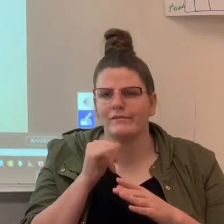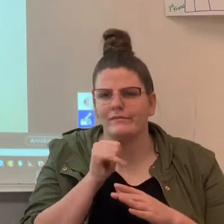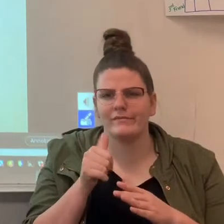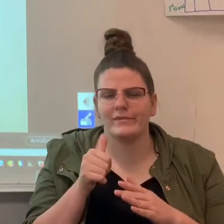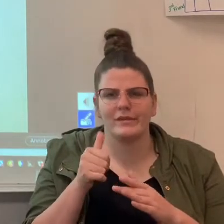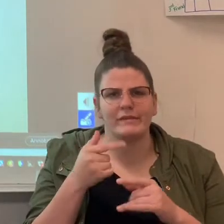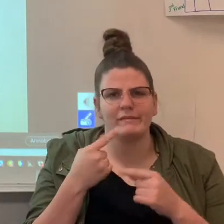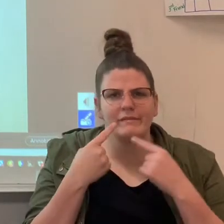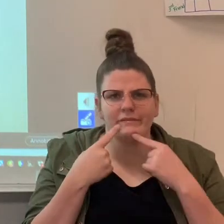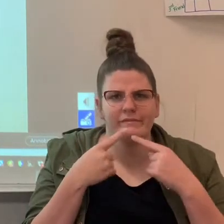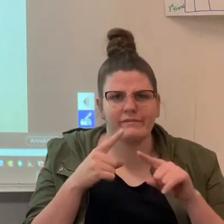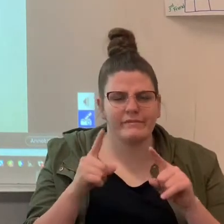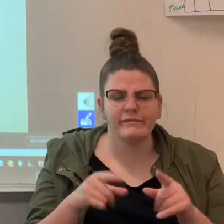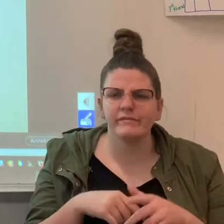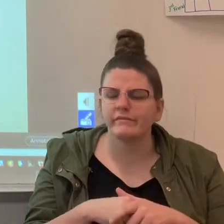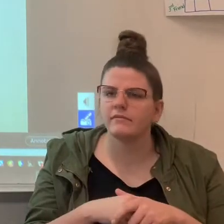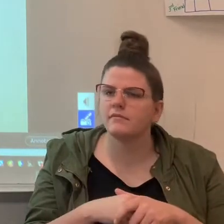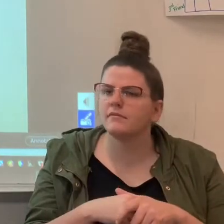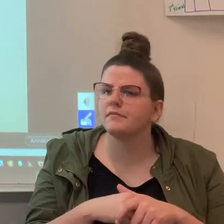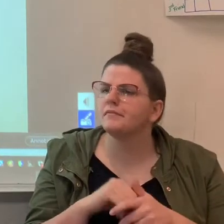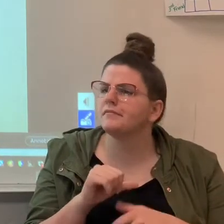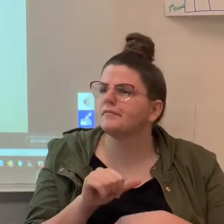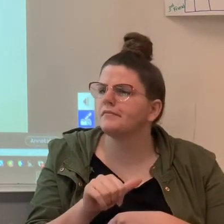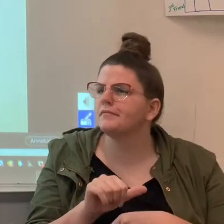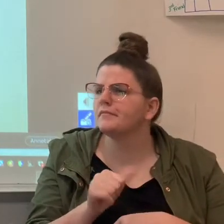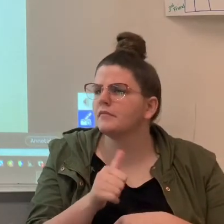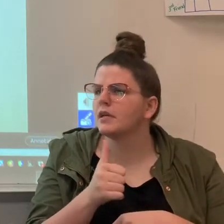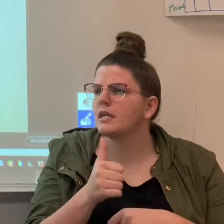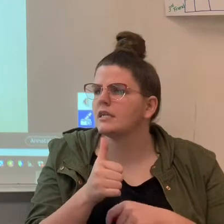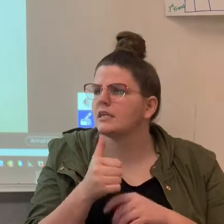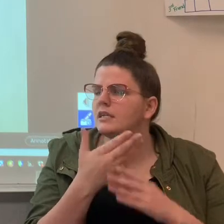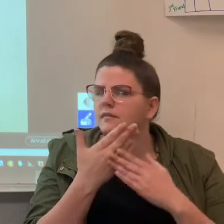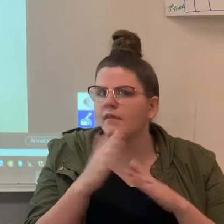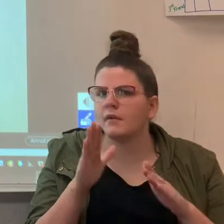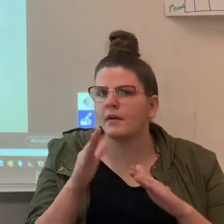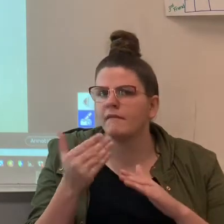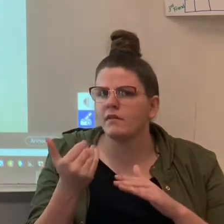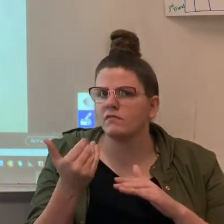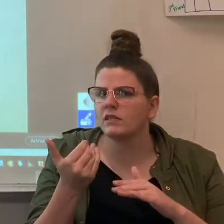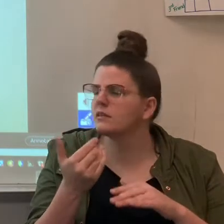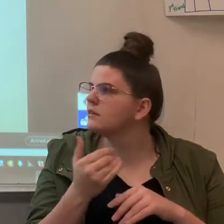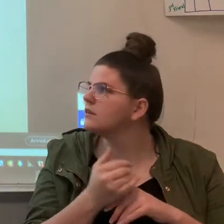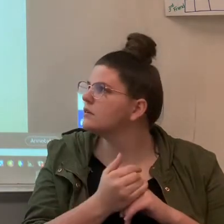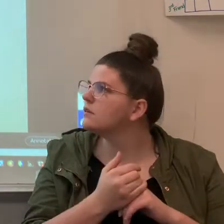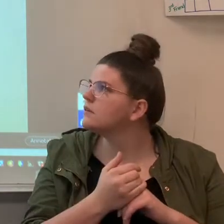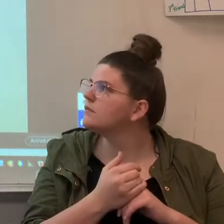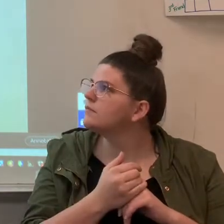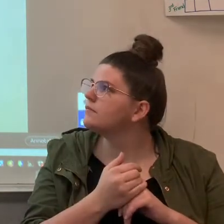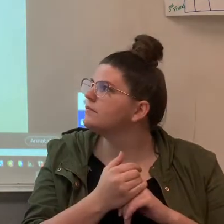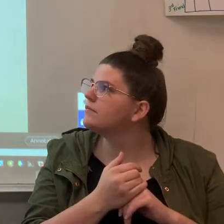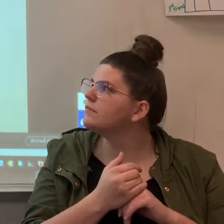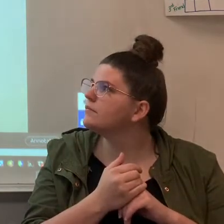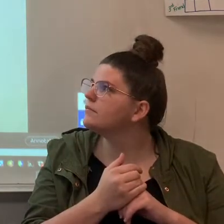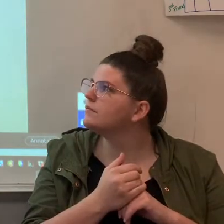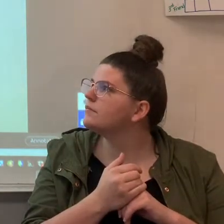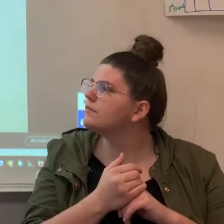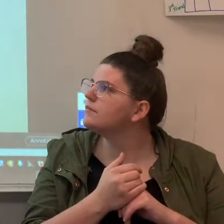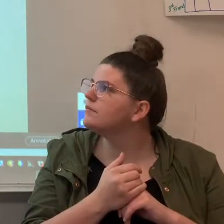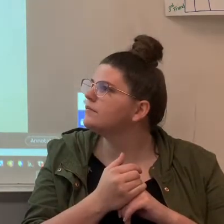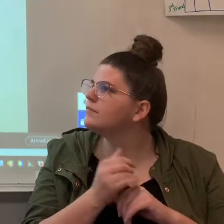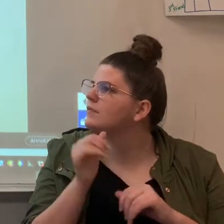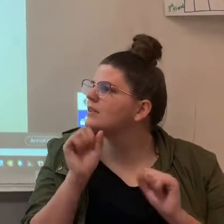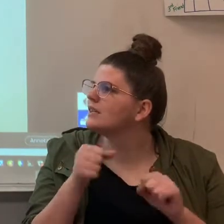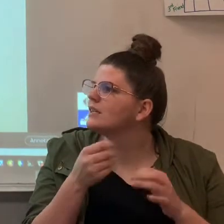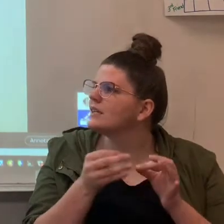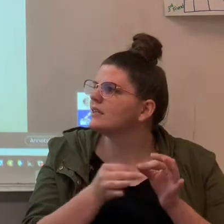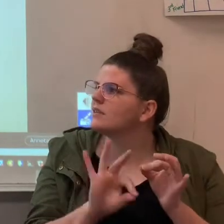one says 10 divided by 15. We could simplify